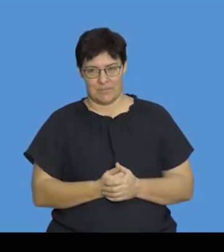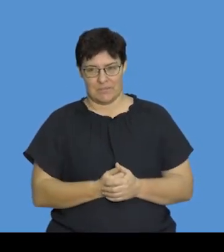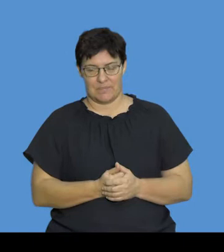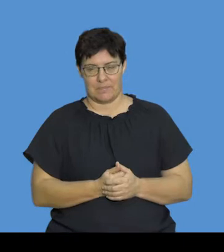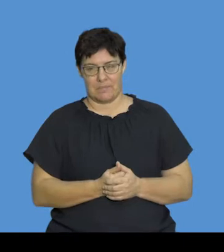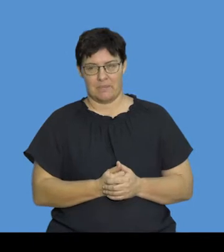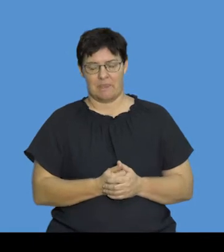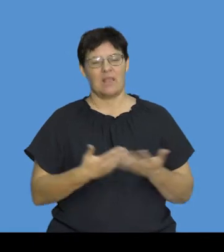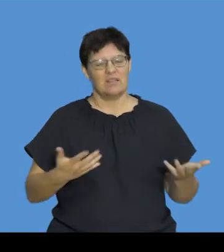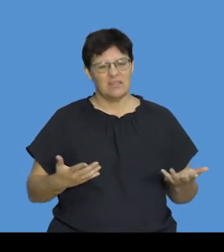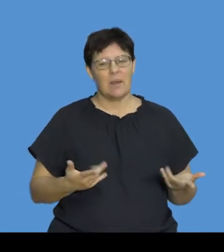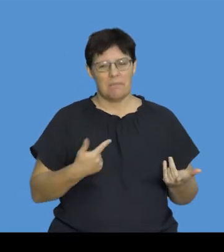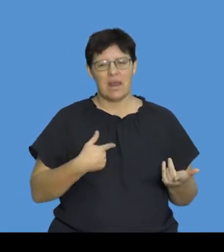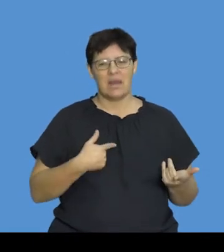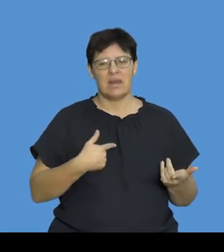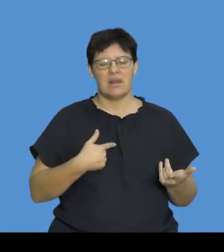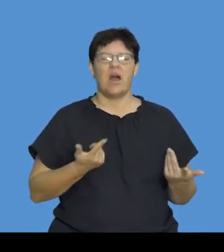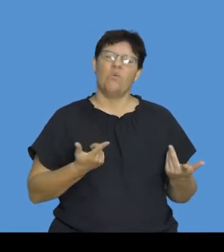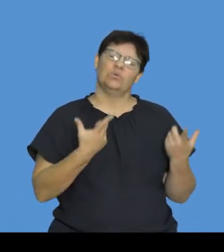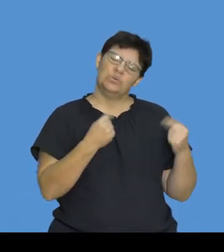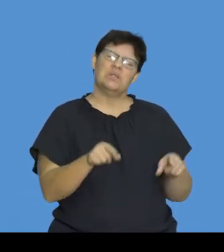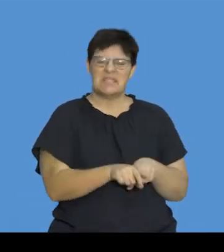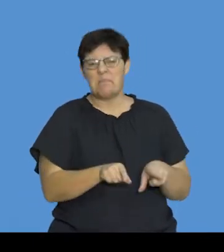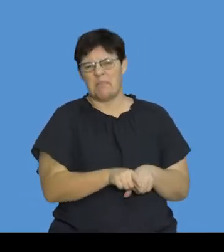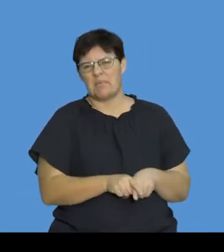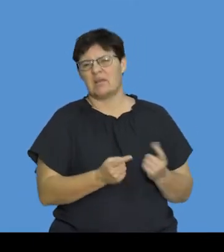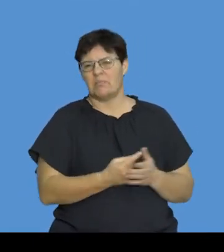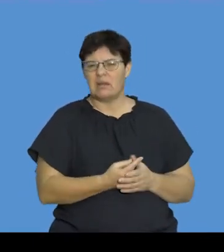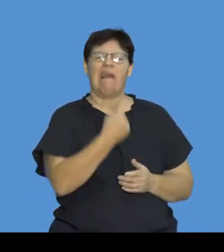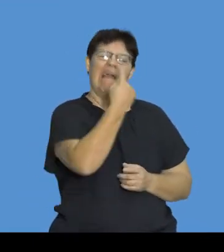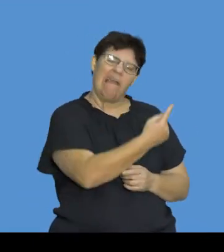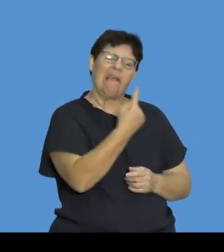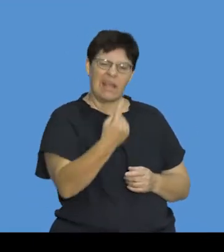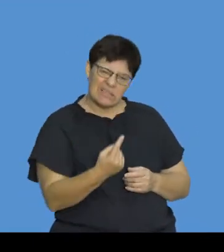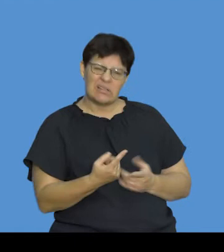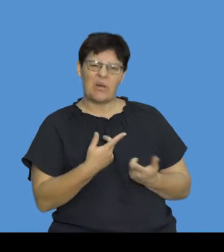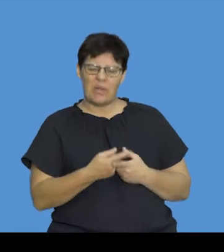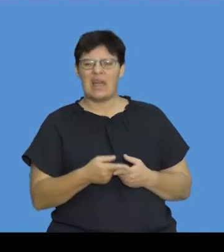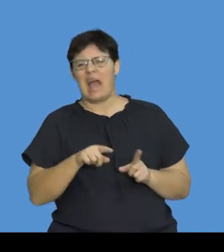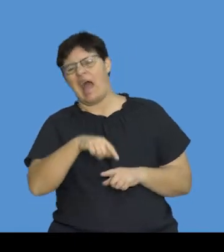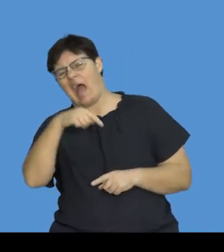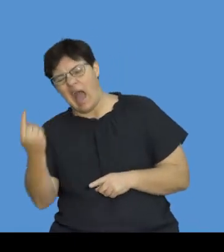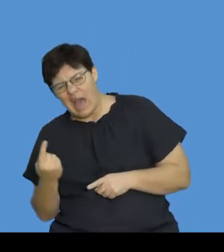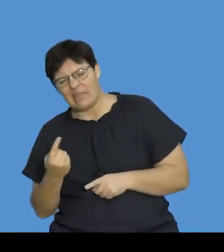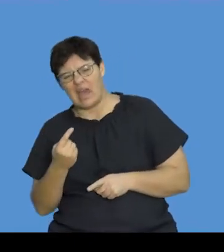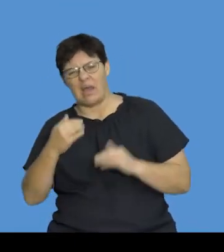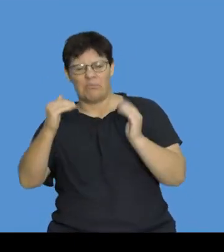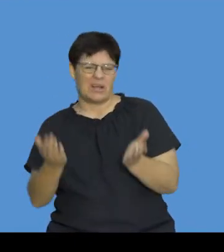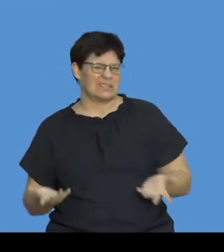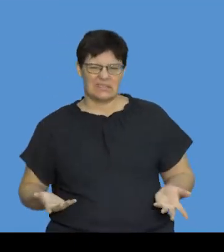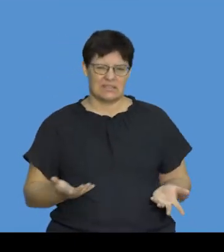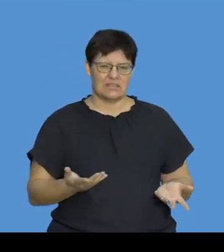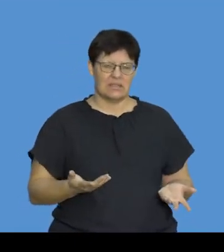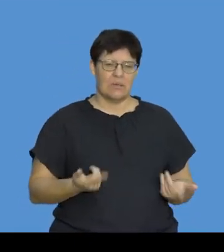this is just a long way of doing this, right? To have to multiply each term with every term in the other bracket, so we